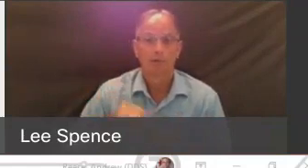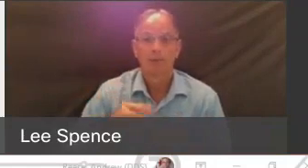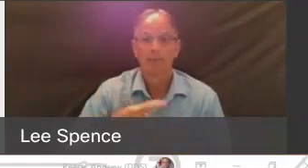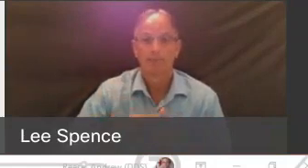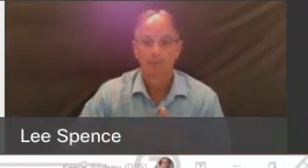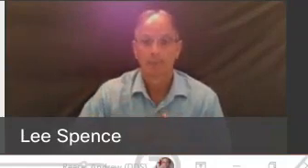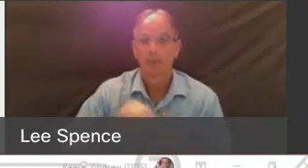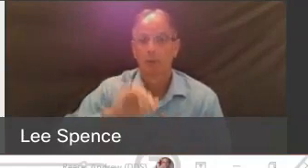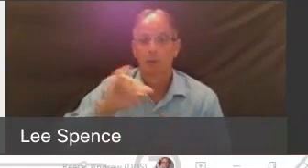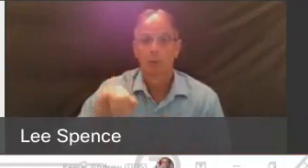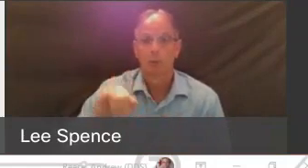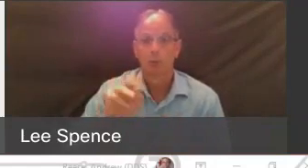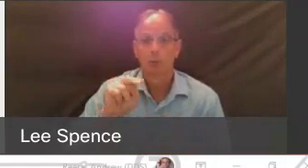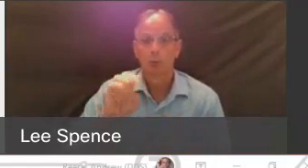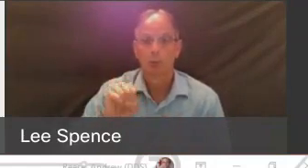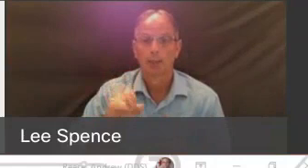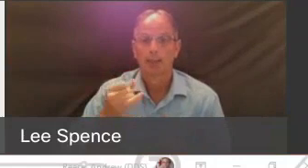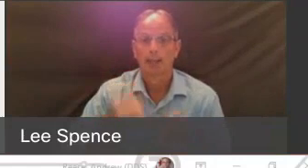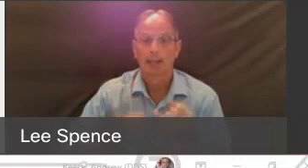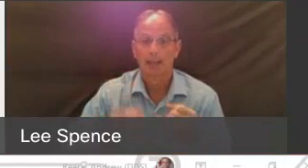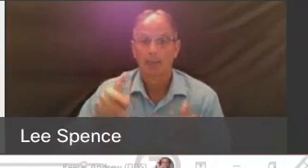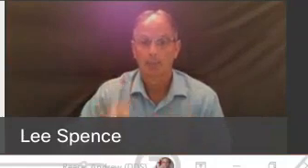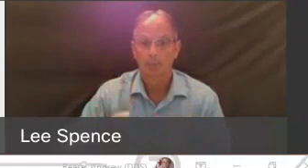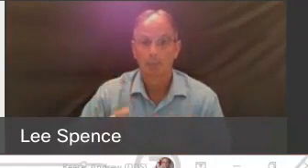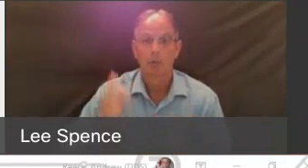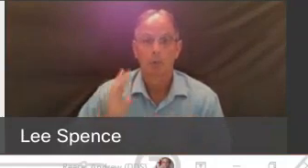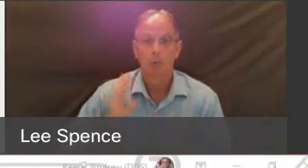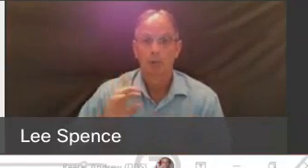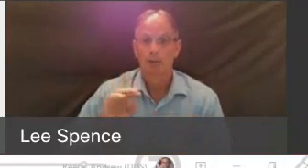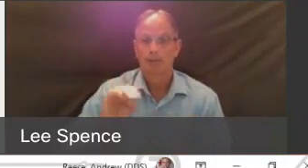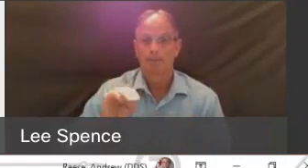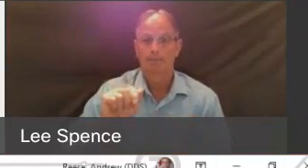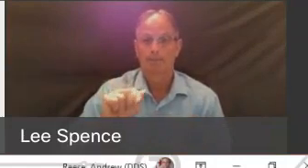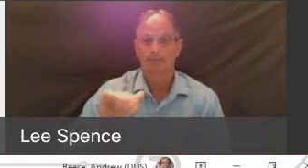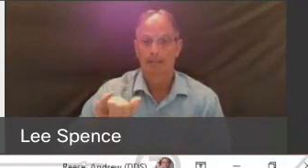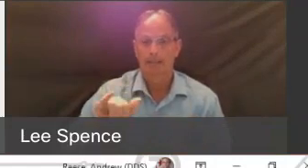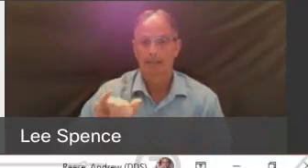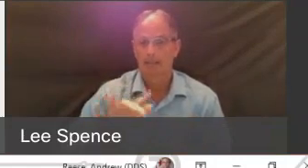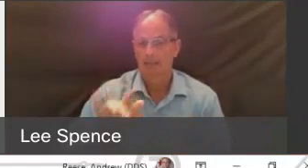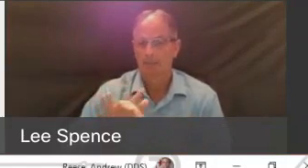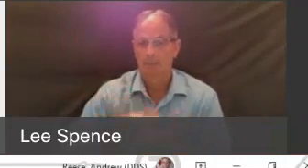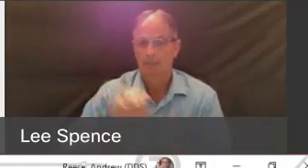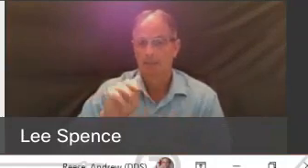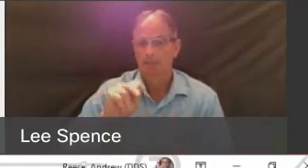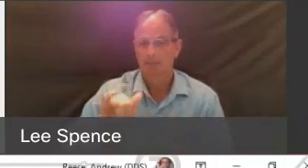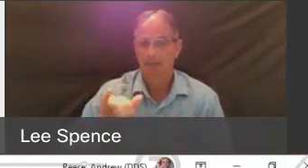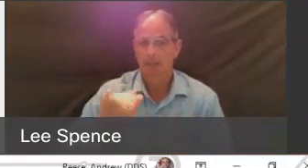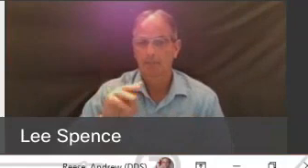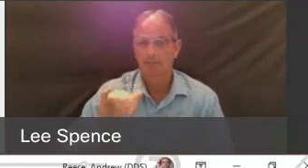June. The last person was in May, about the middle of May, May 12th.